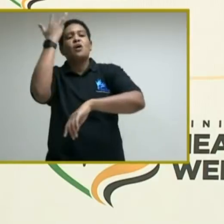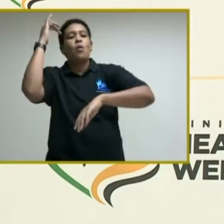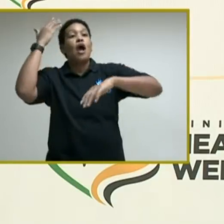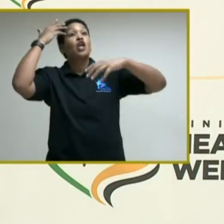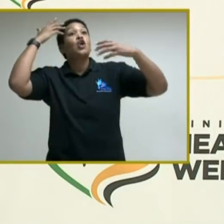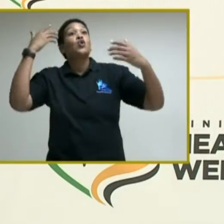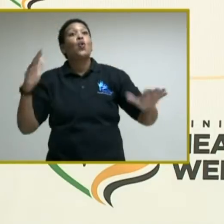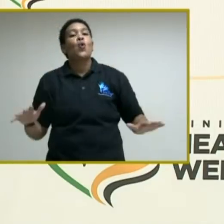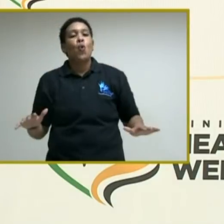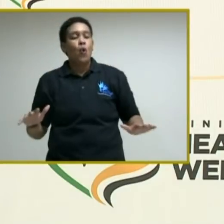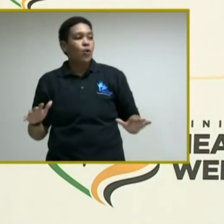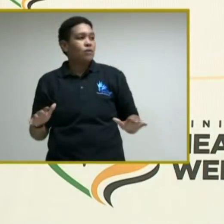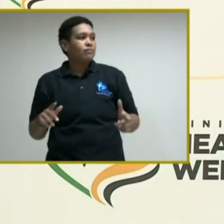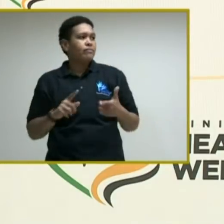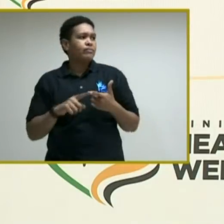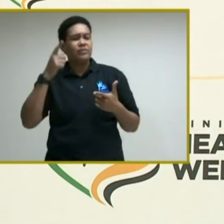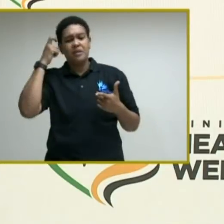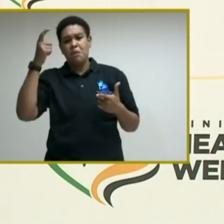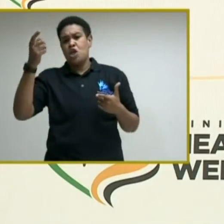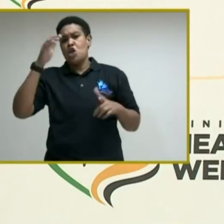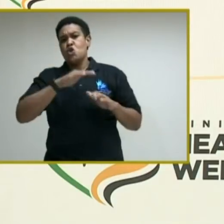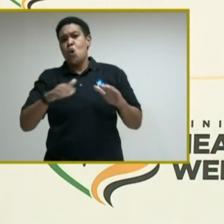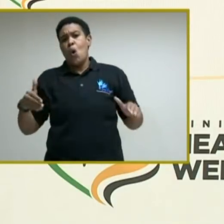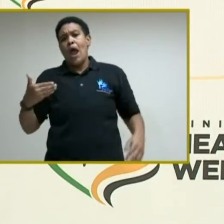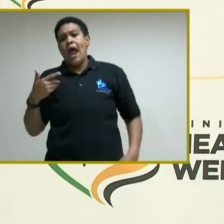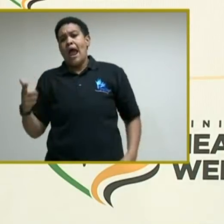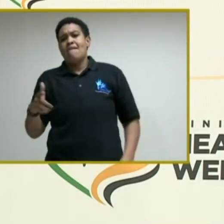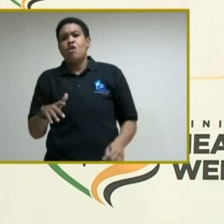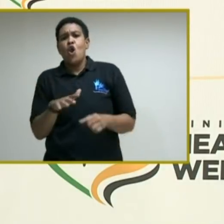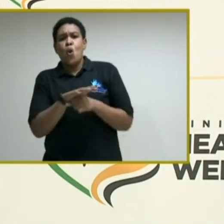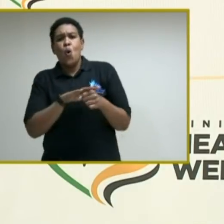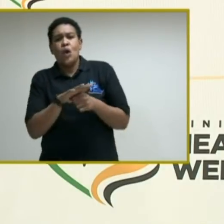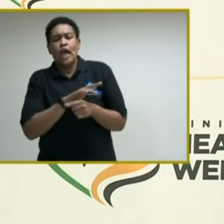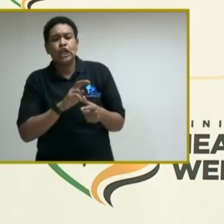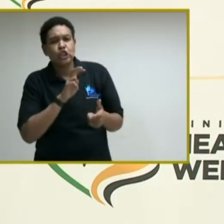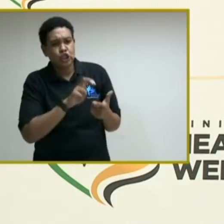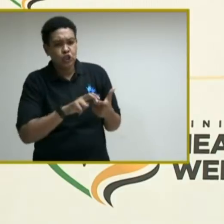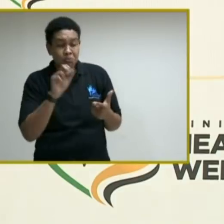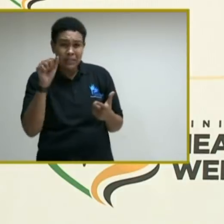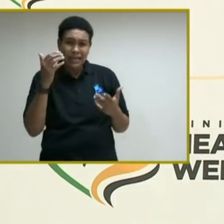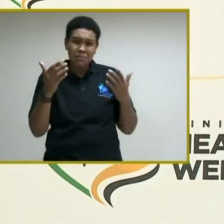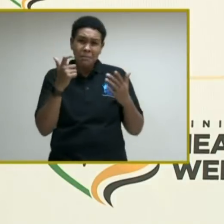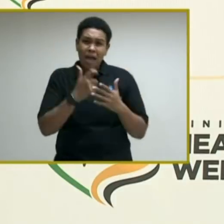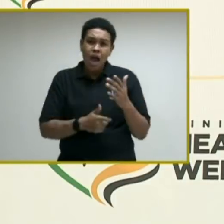know, because they don't have a location.